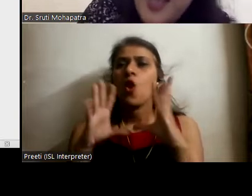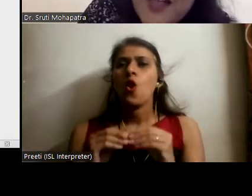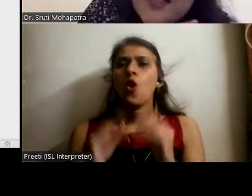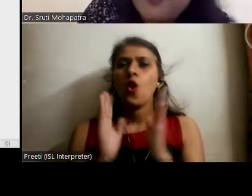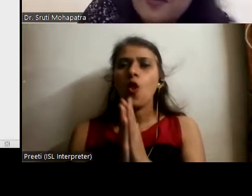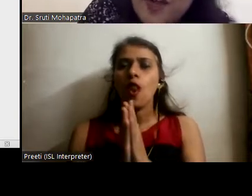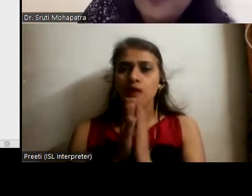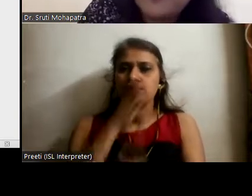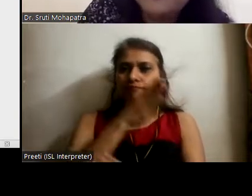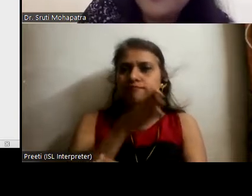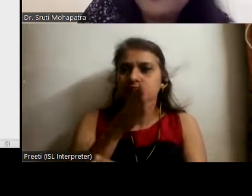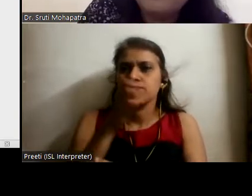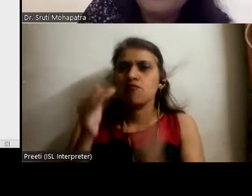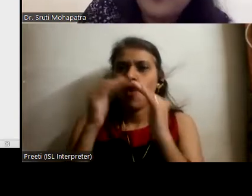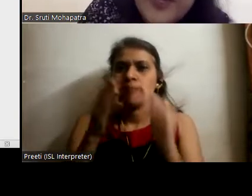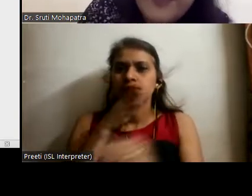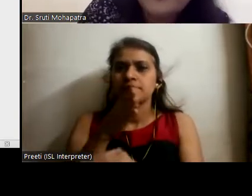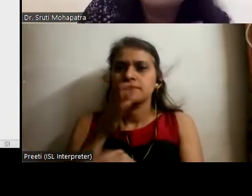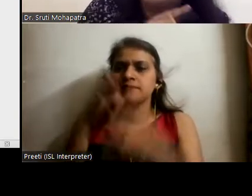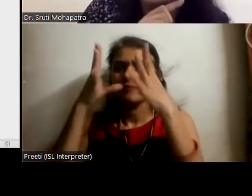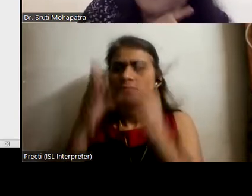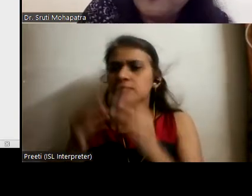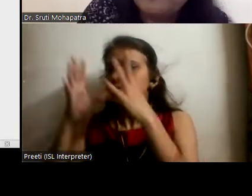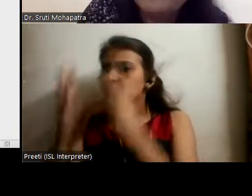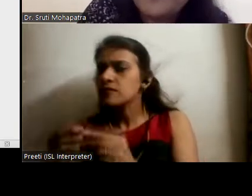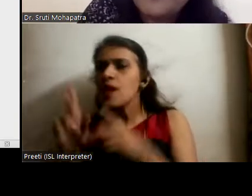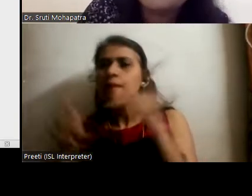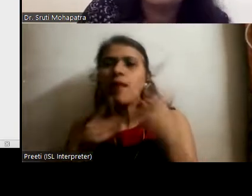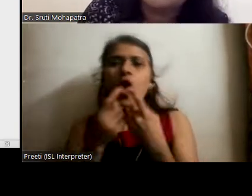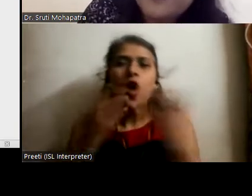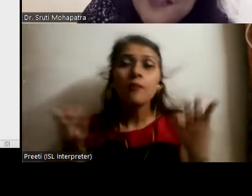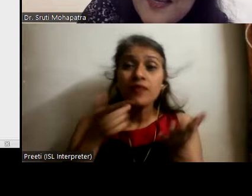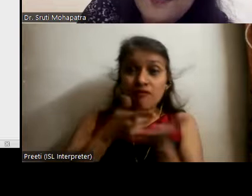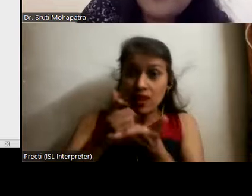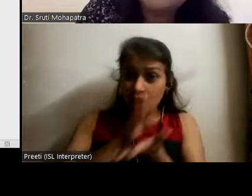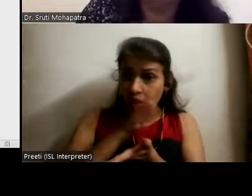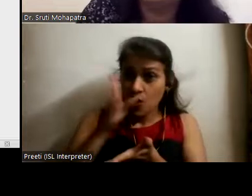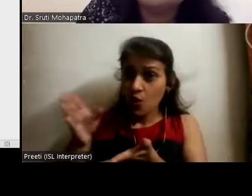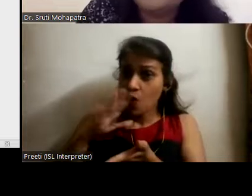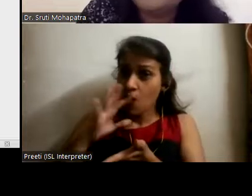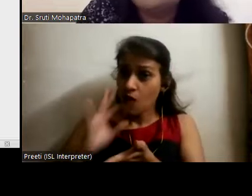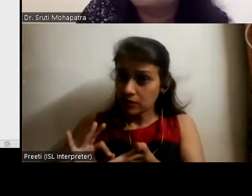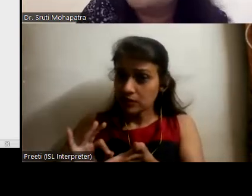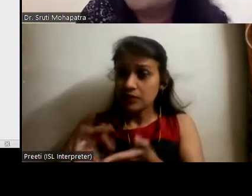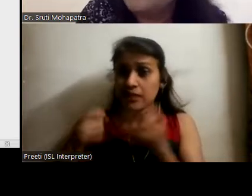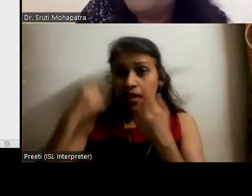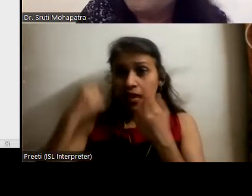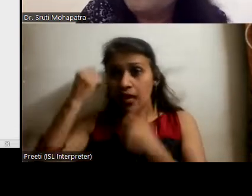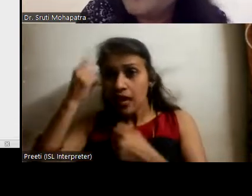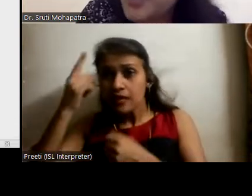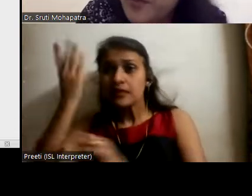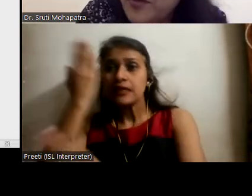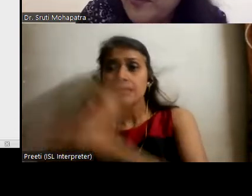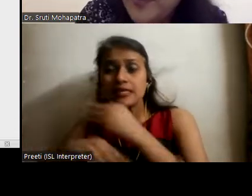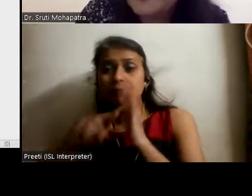the last rung in the ladder of counting, who actually go to the villages, understand that disability is not something to